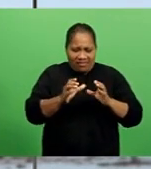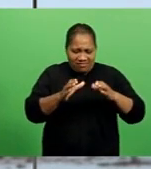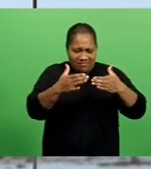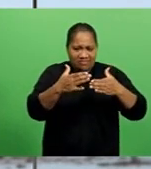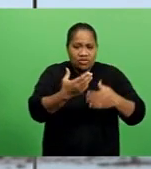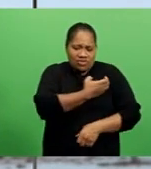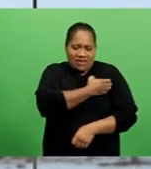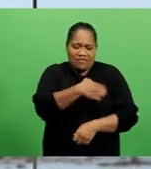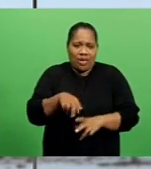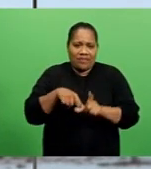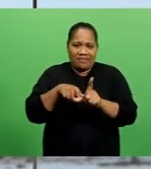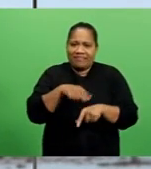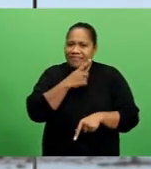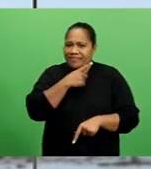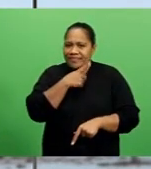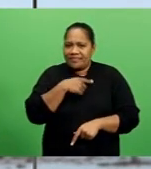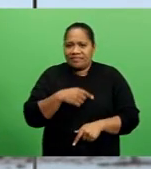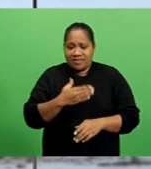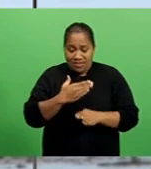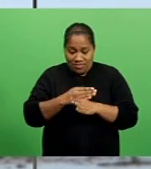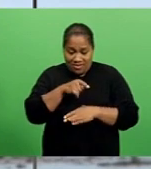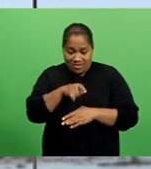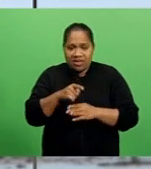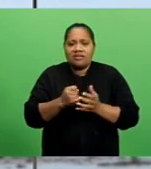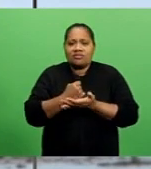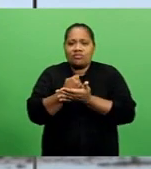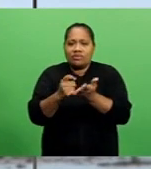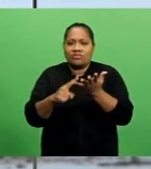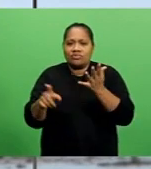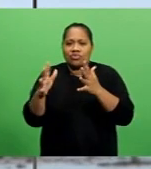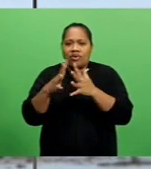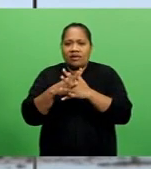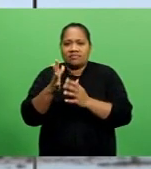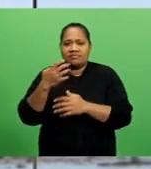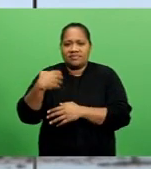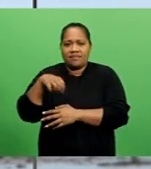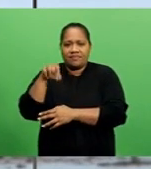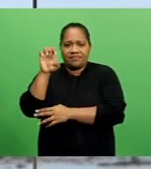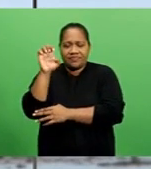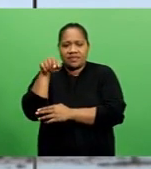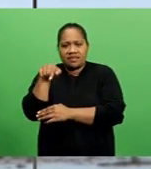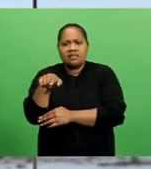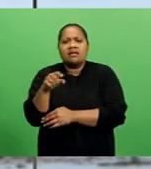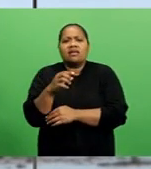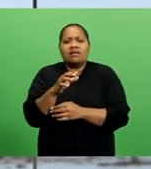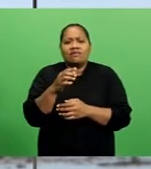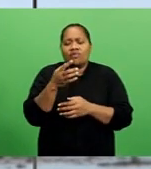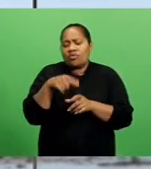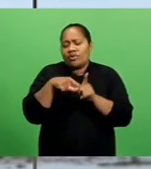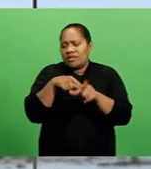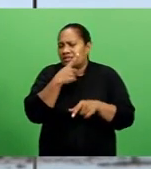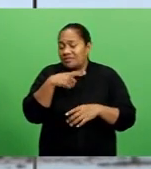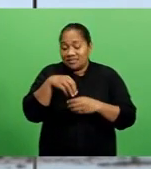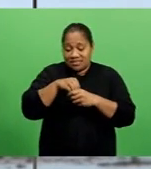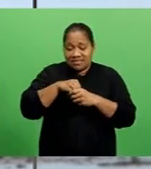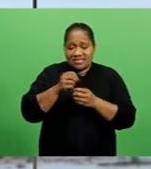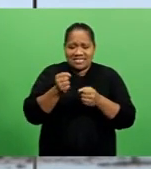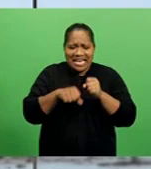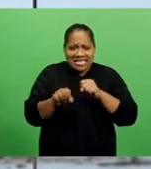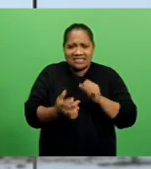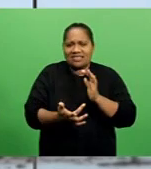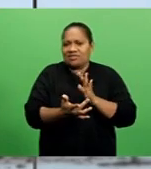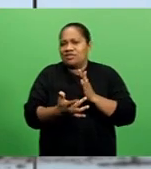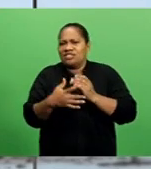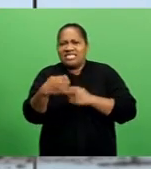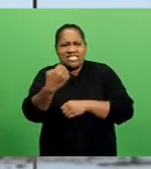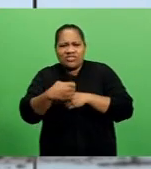The initiative, supported by the US Embassy, aims to get more young girls involved in subjects such as science, technology, engineering,